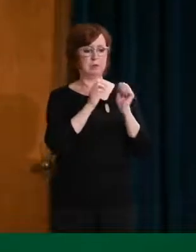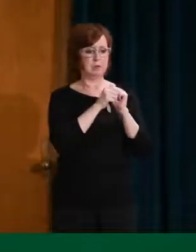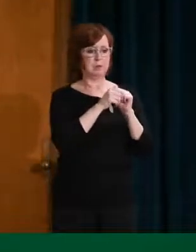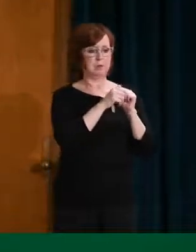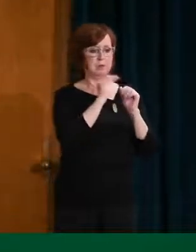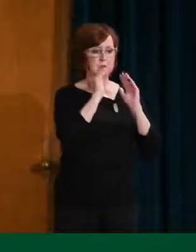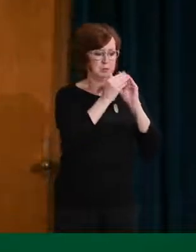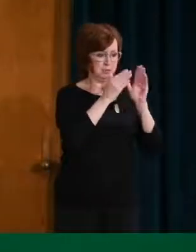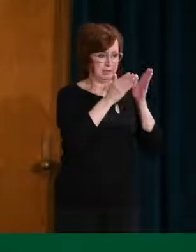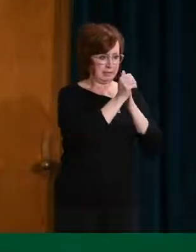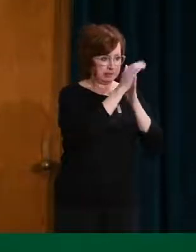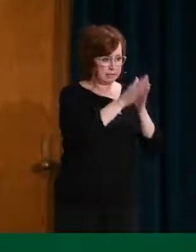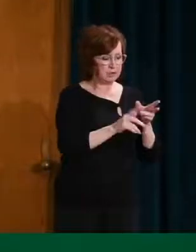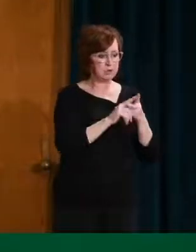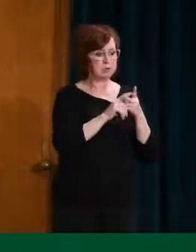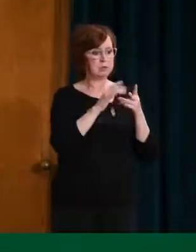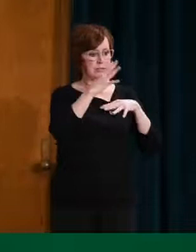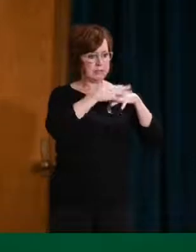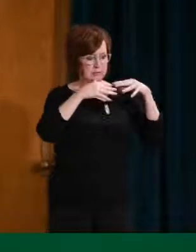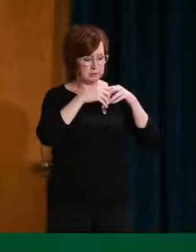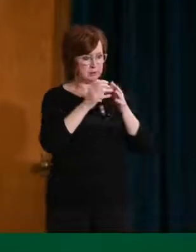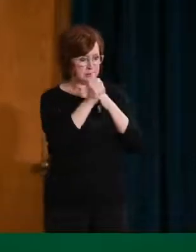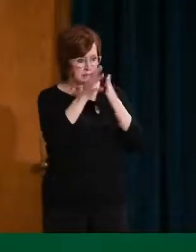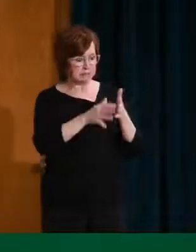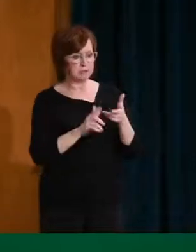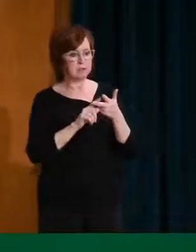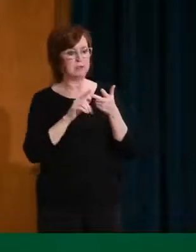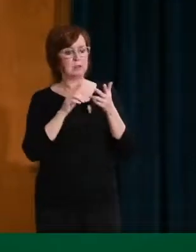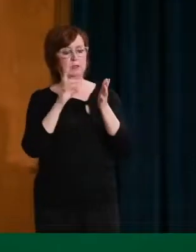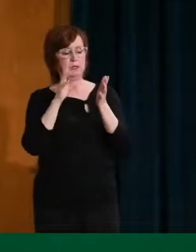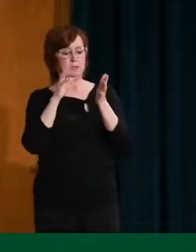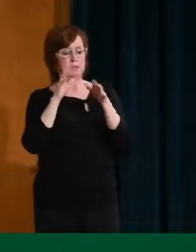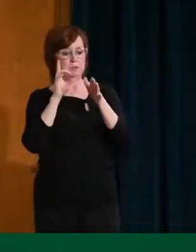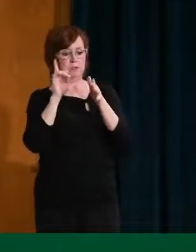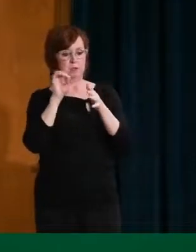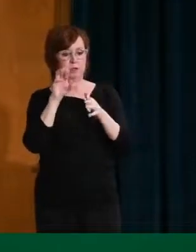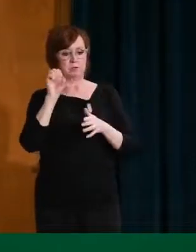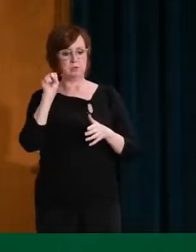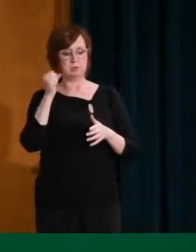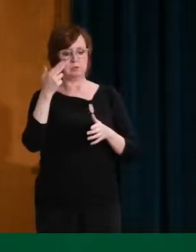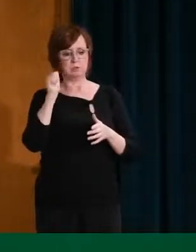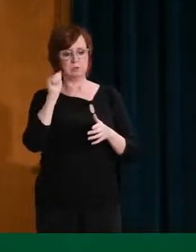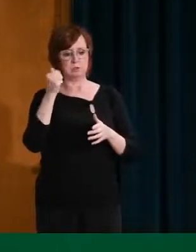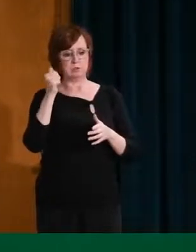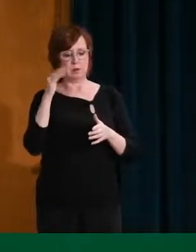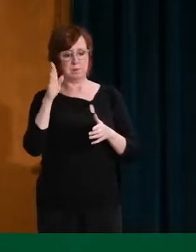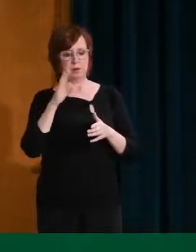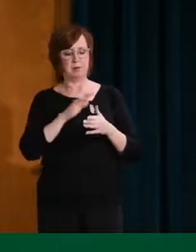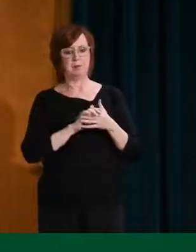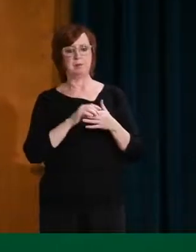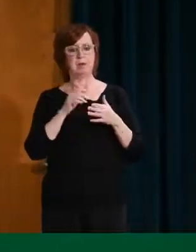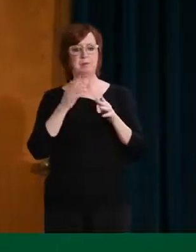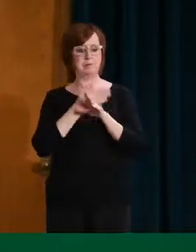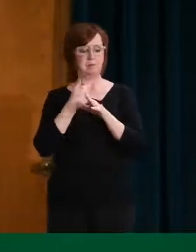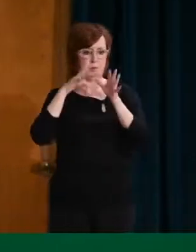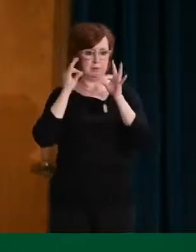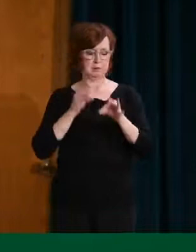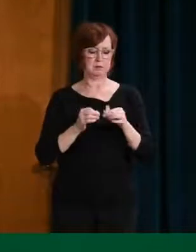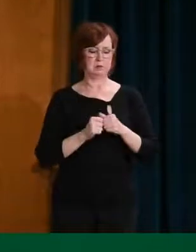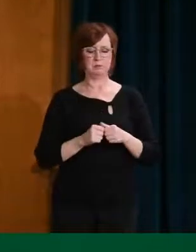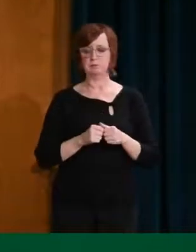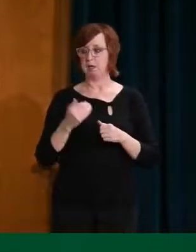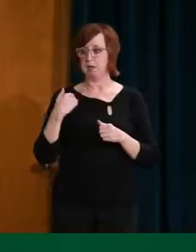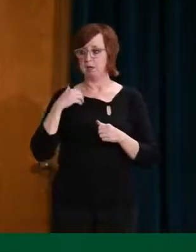our health authority in any of the decisions that we'll make as we move forward. You have a follow-up, Allison? Yeah, I have a